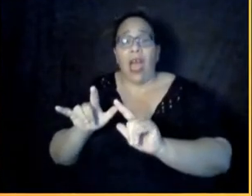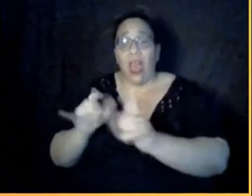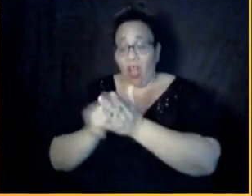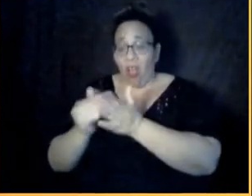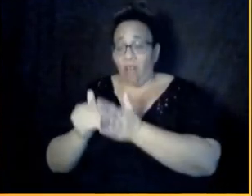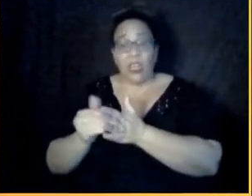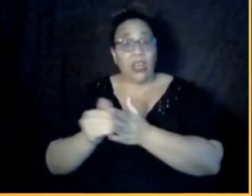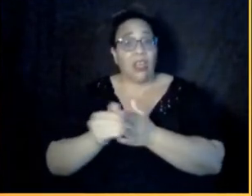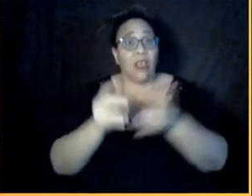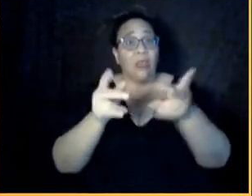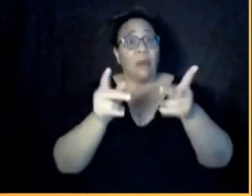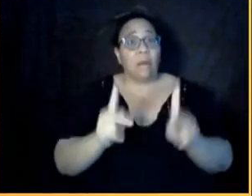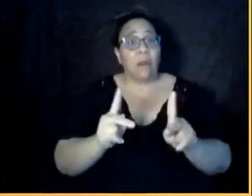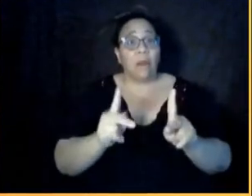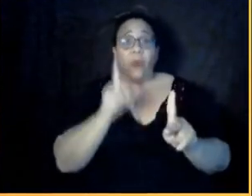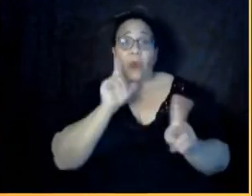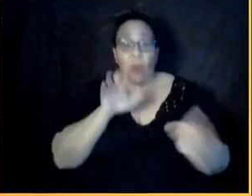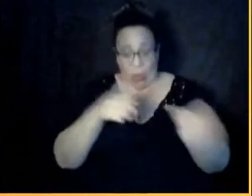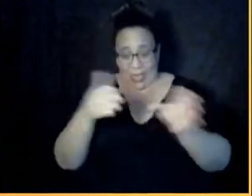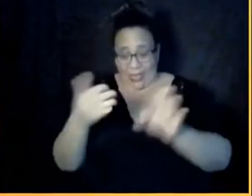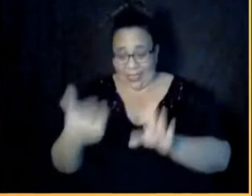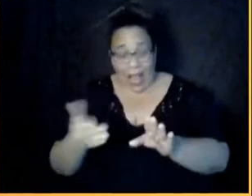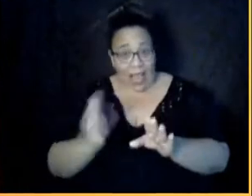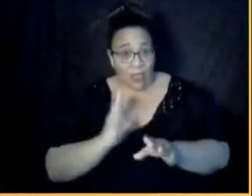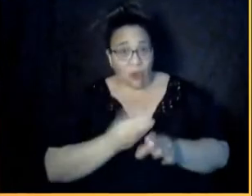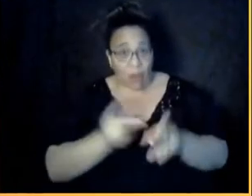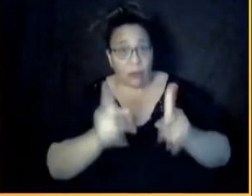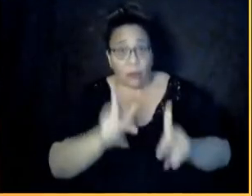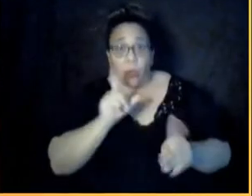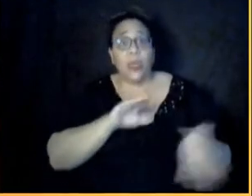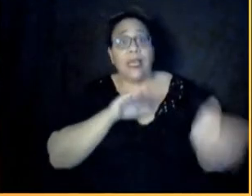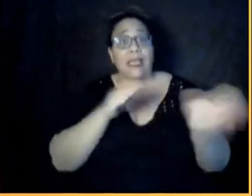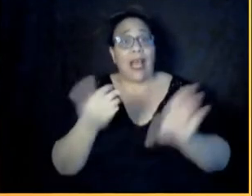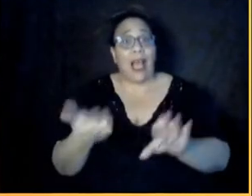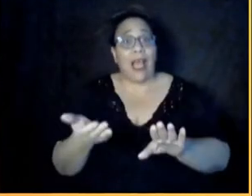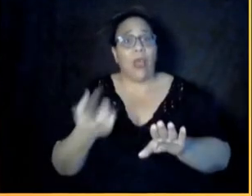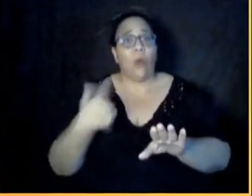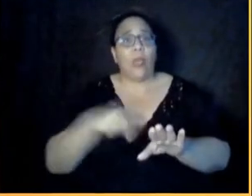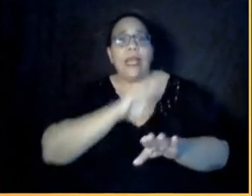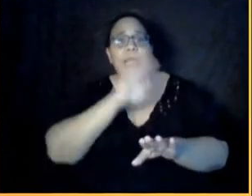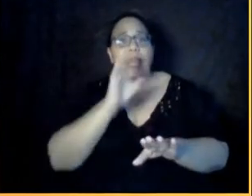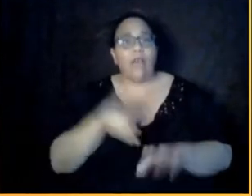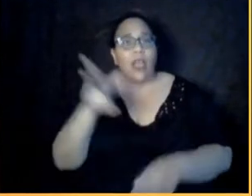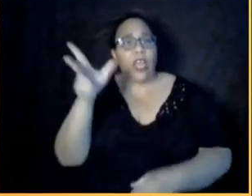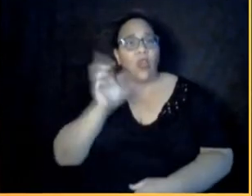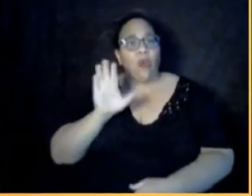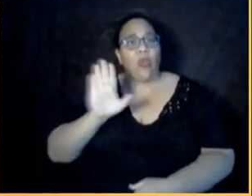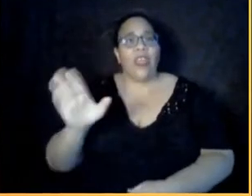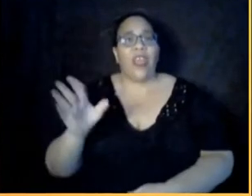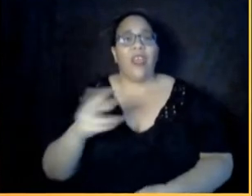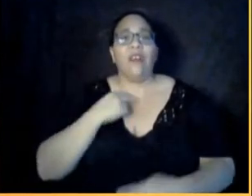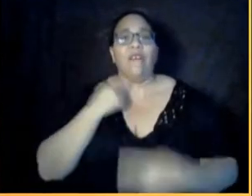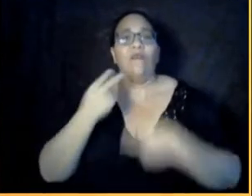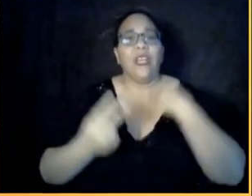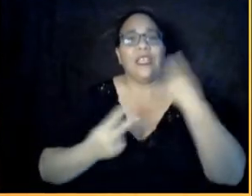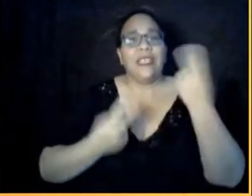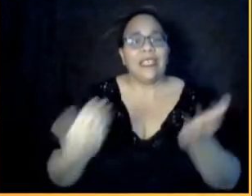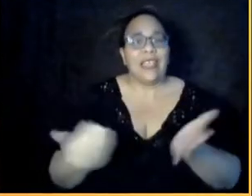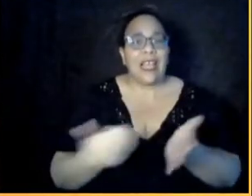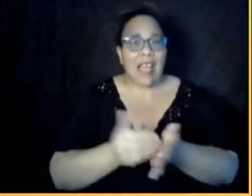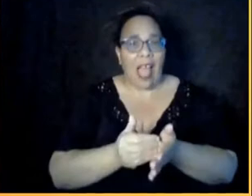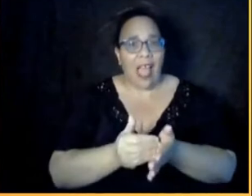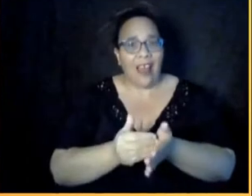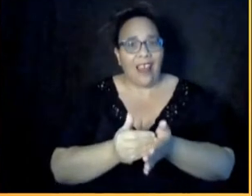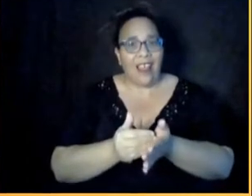of trans people of color are covered, we never are able to hear the voices of those loved